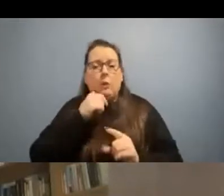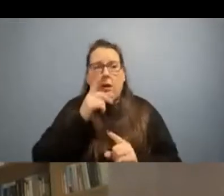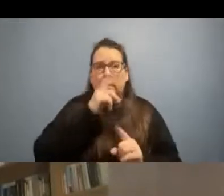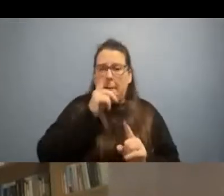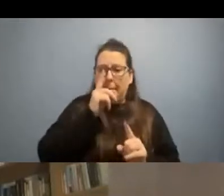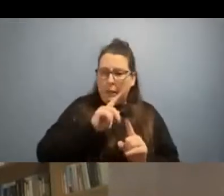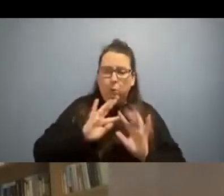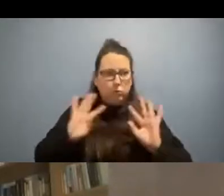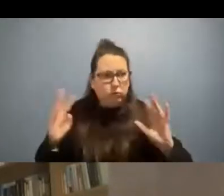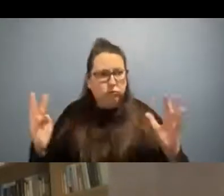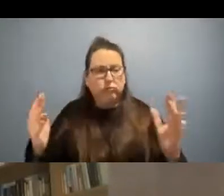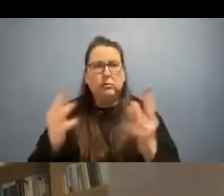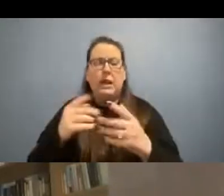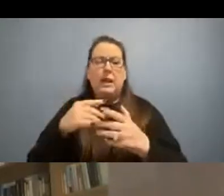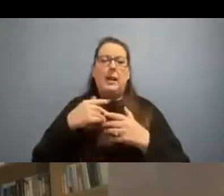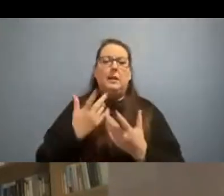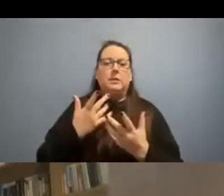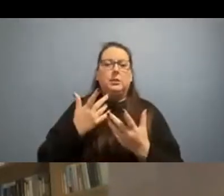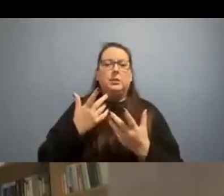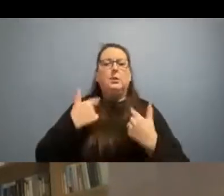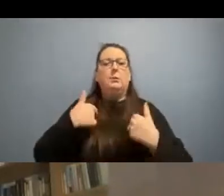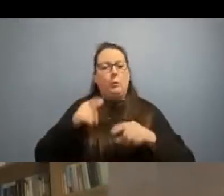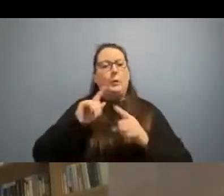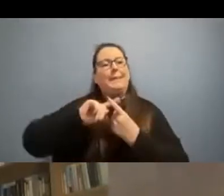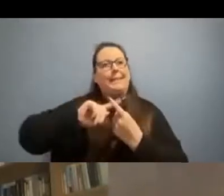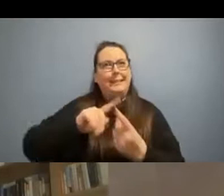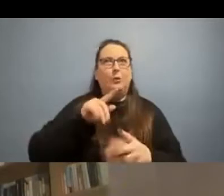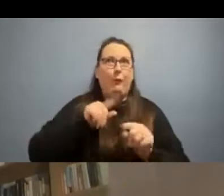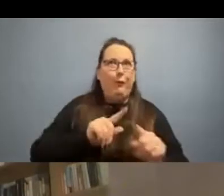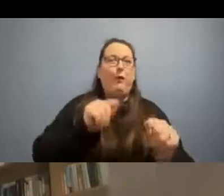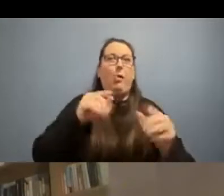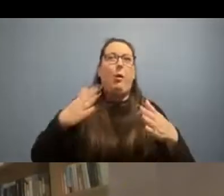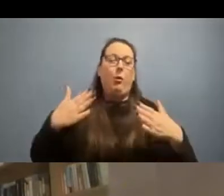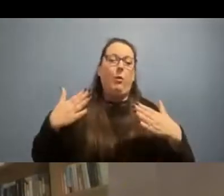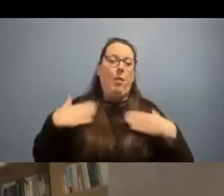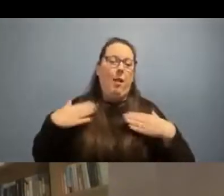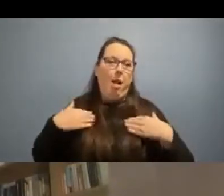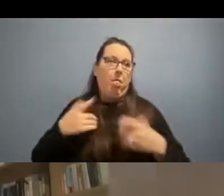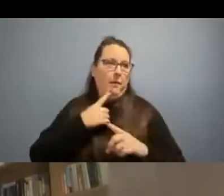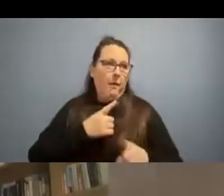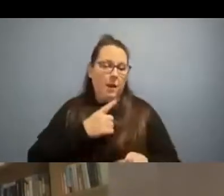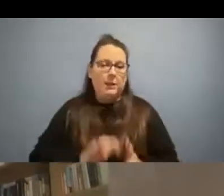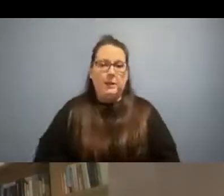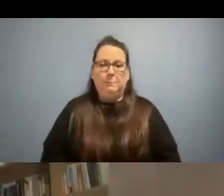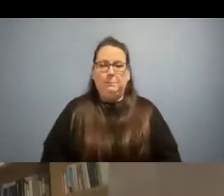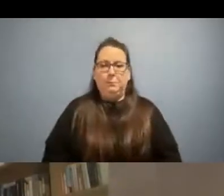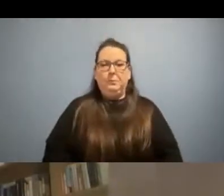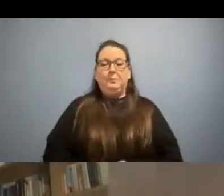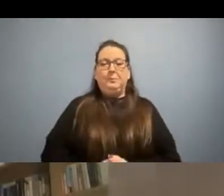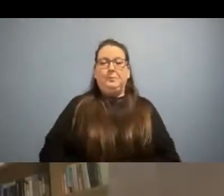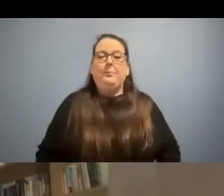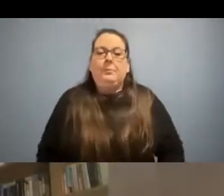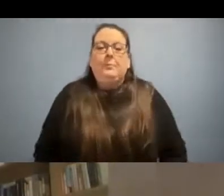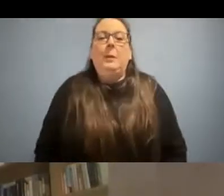to do our part by following the public health advice. And if I can just end by saying two things, and they're both